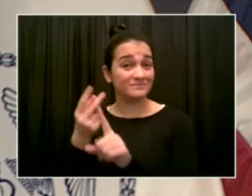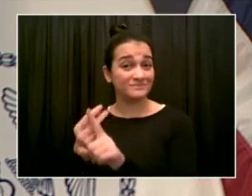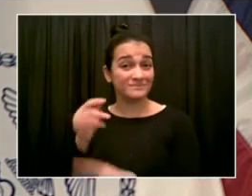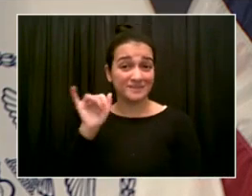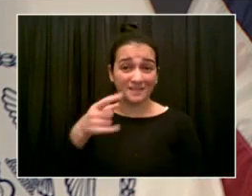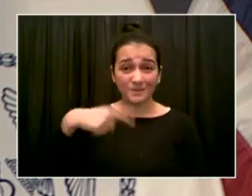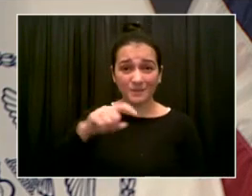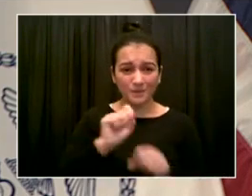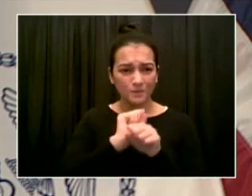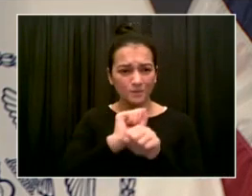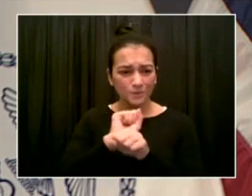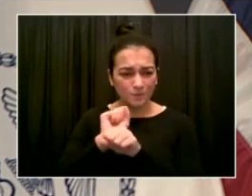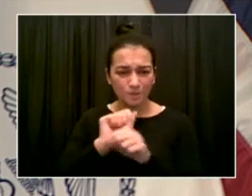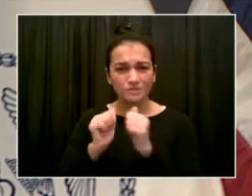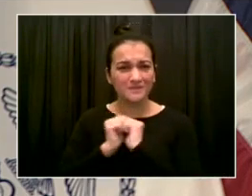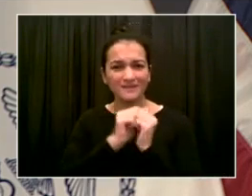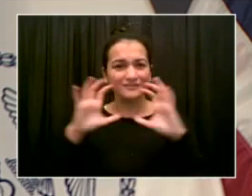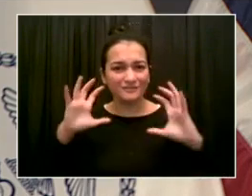greatest crisis ever.